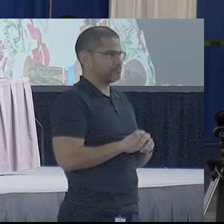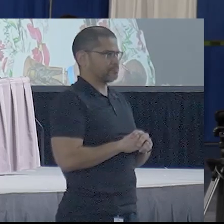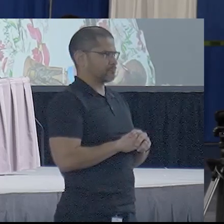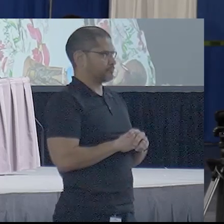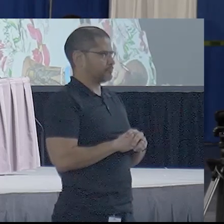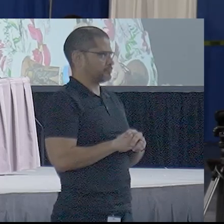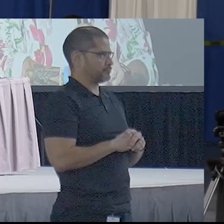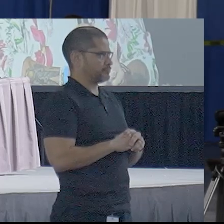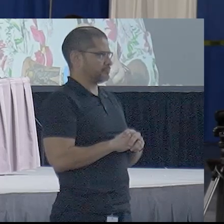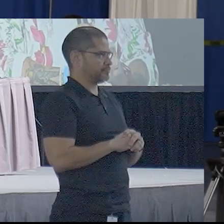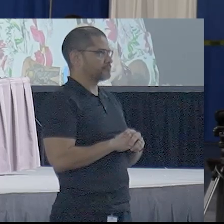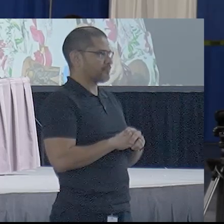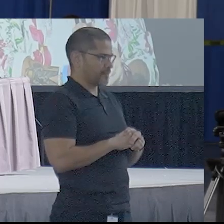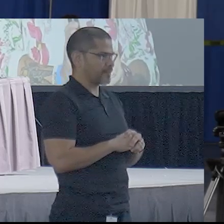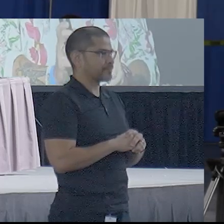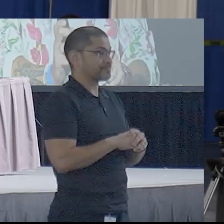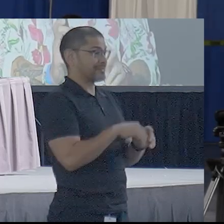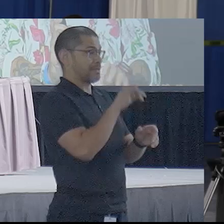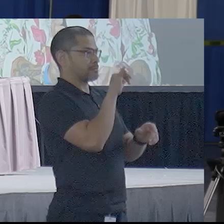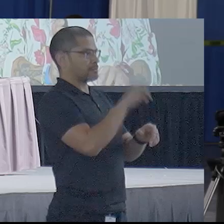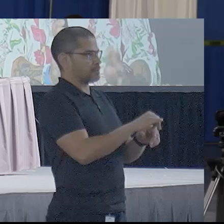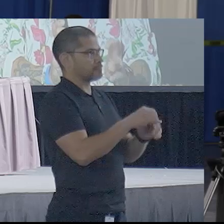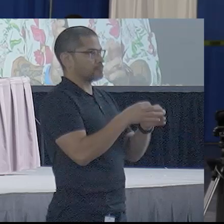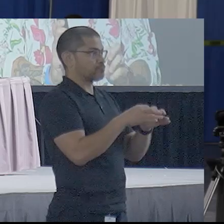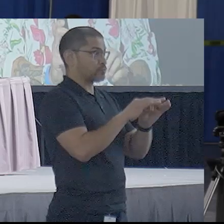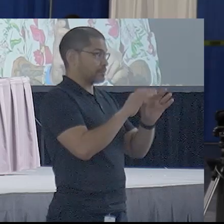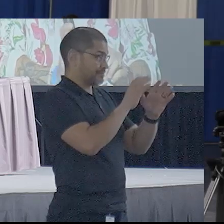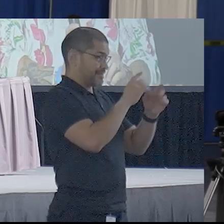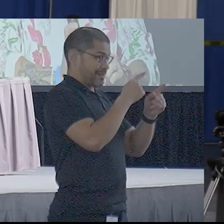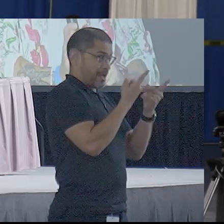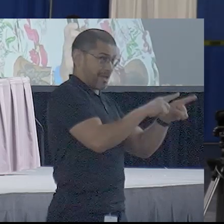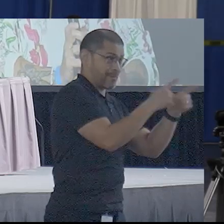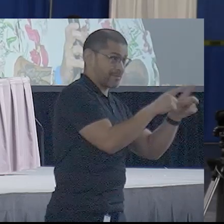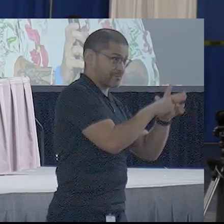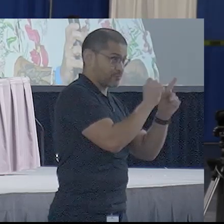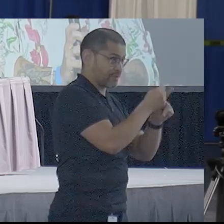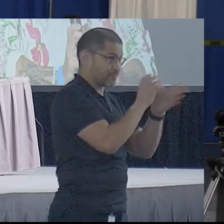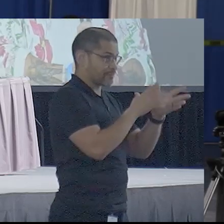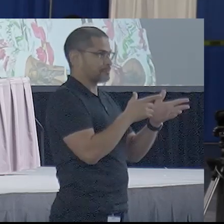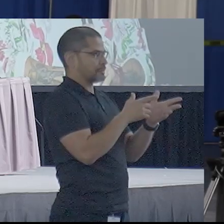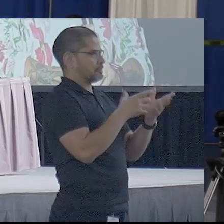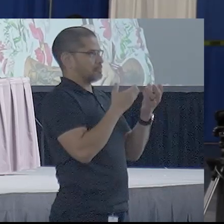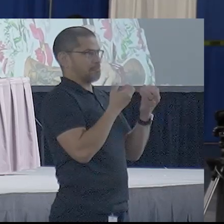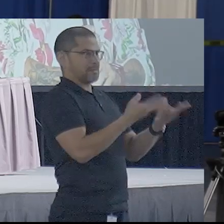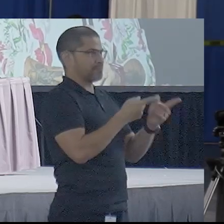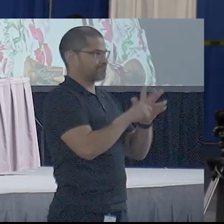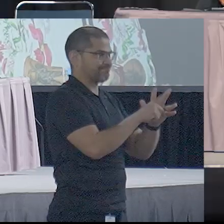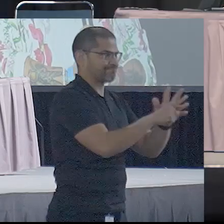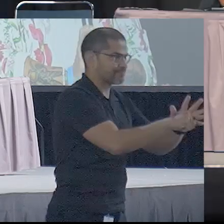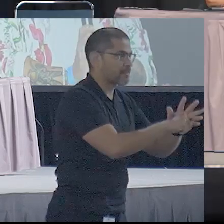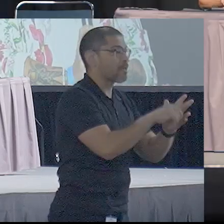each disaster? Do we get it completely right every time? No, I think that would be an impossible